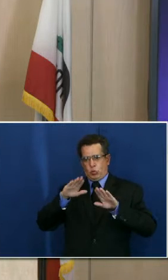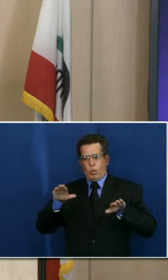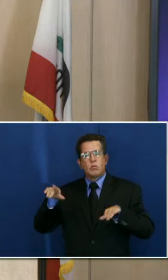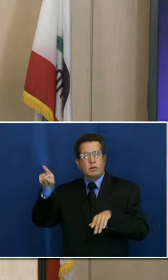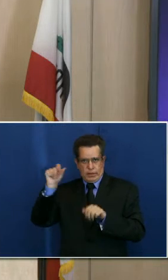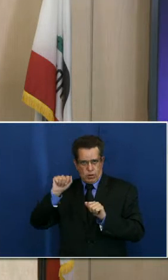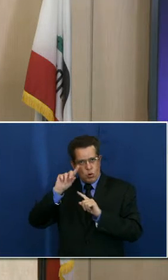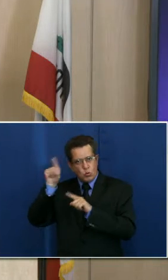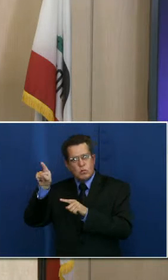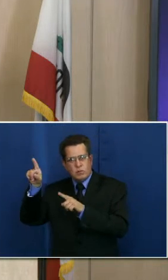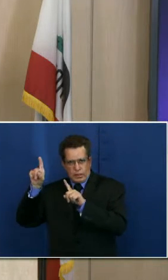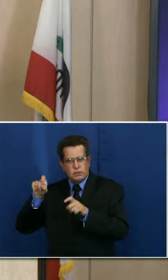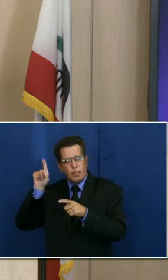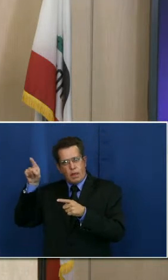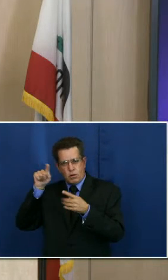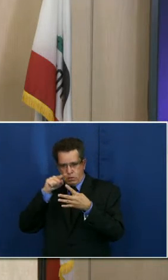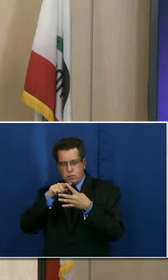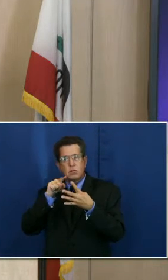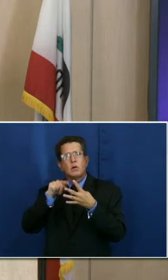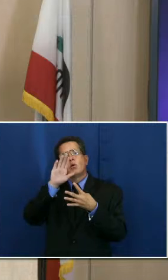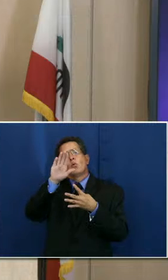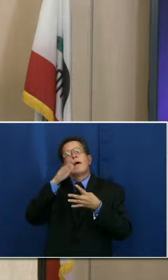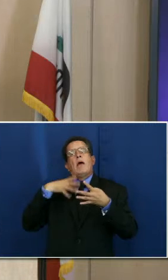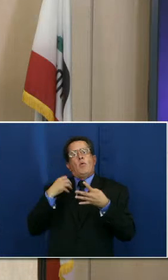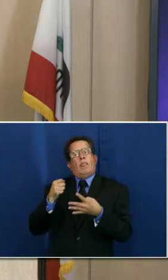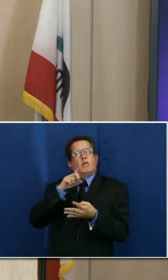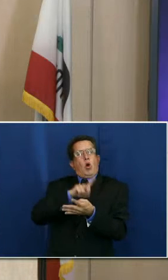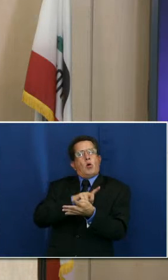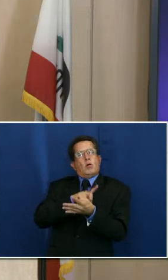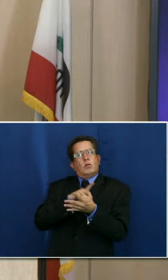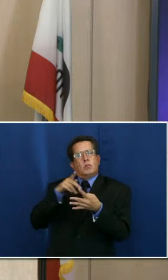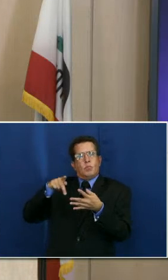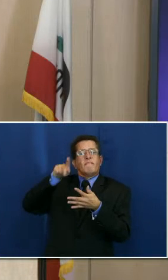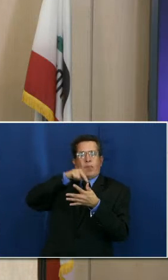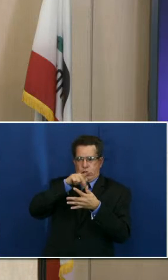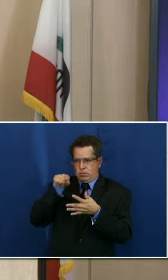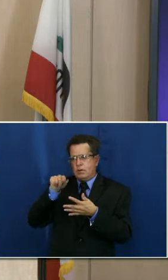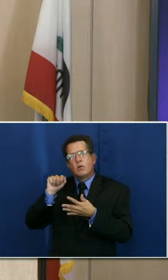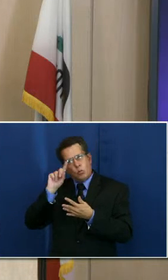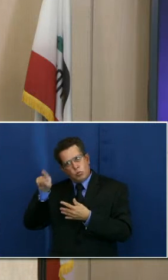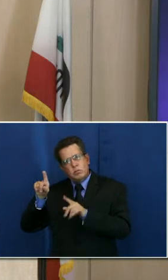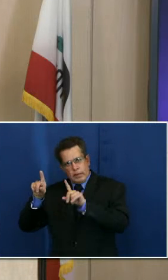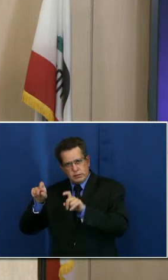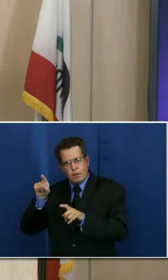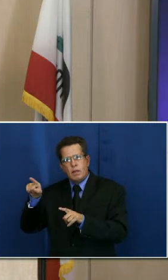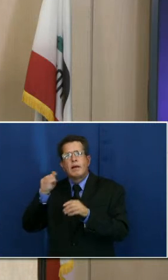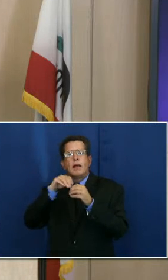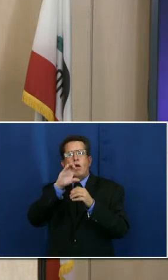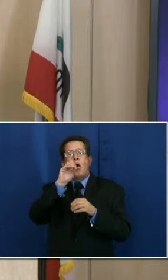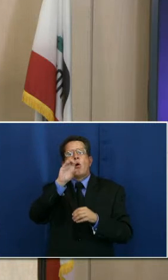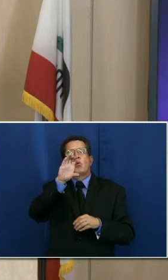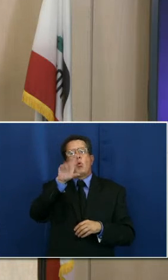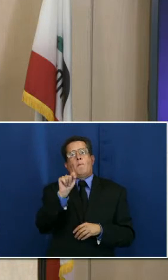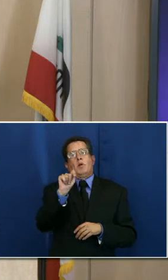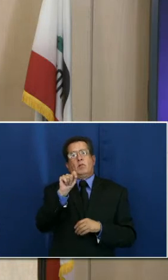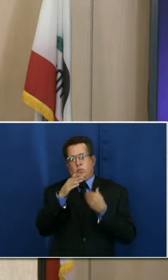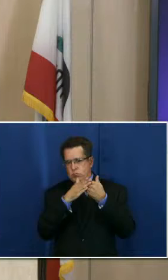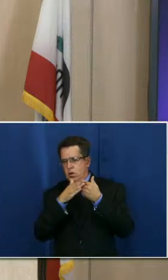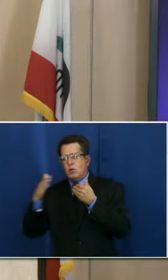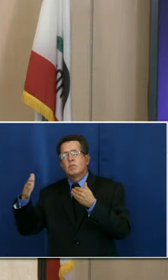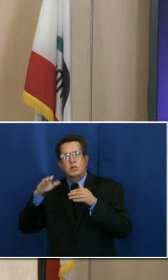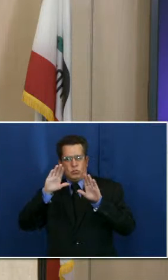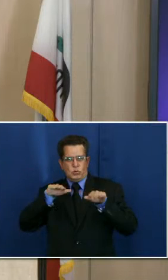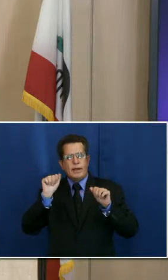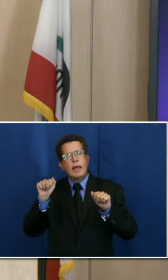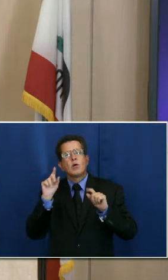months ago, obviously through your existing healthcare provider. But beginning in October, children will also be able to get tested